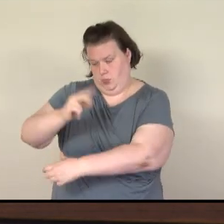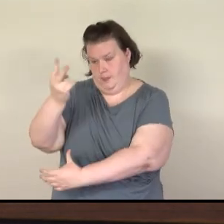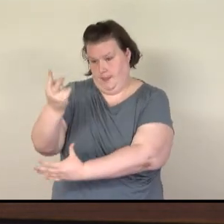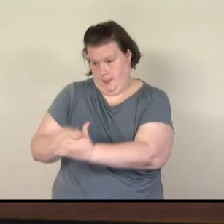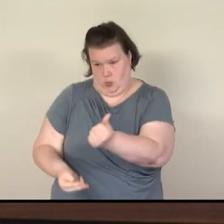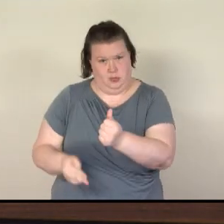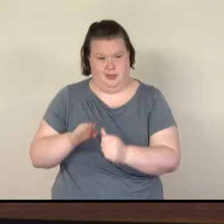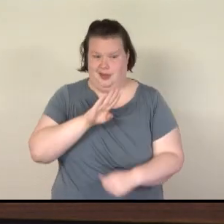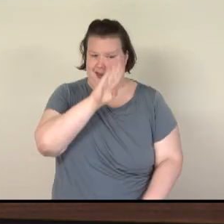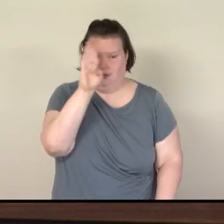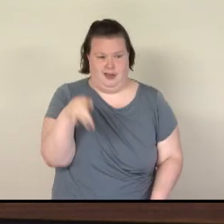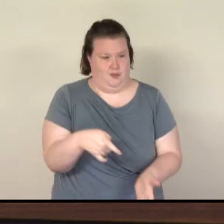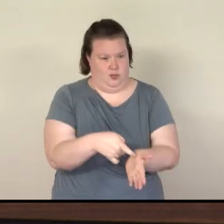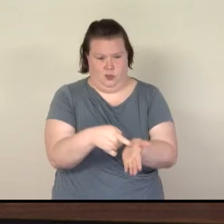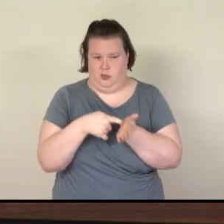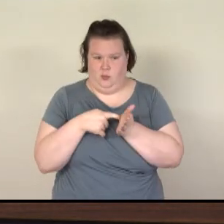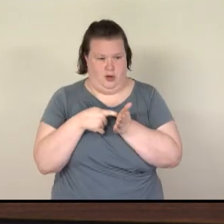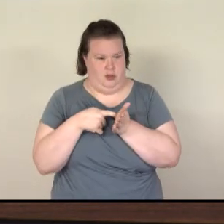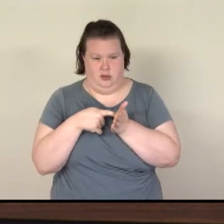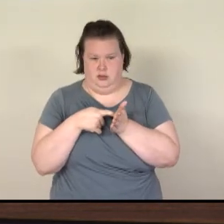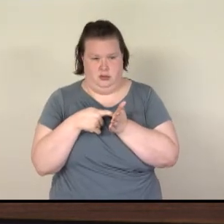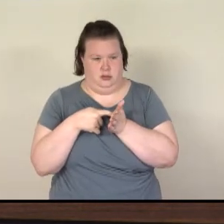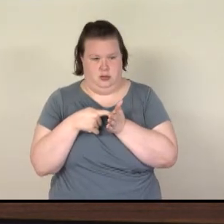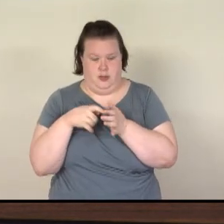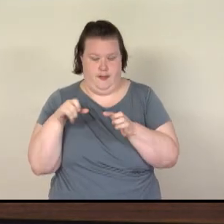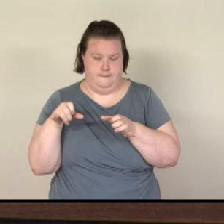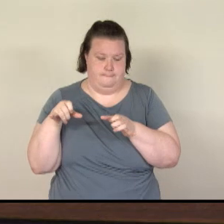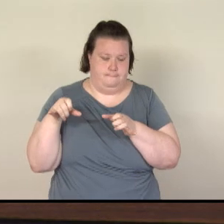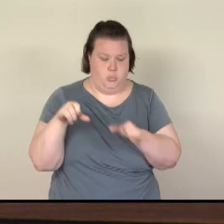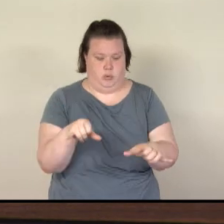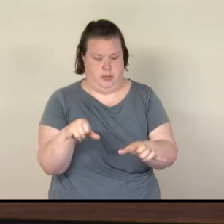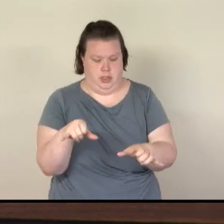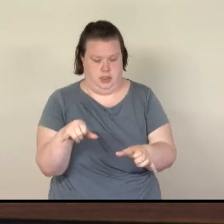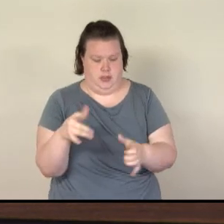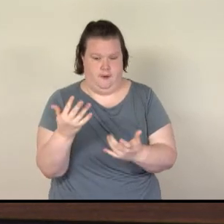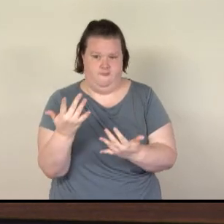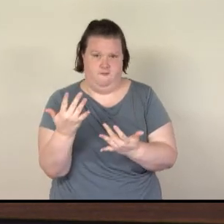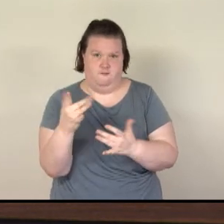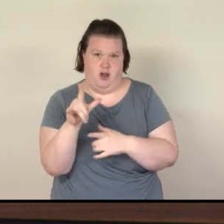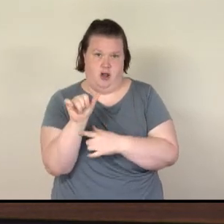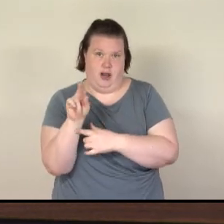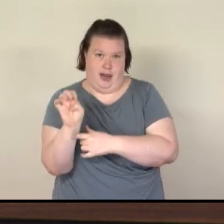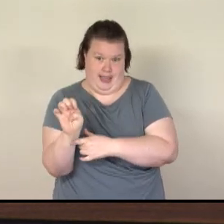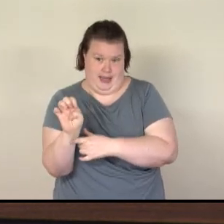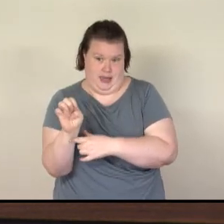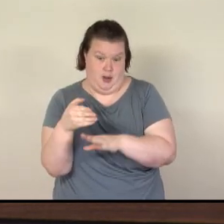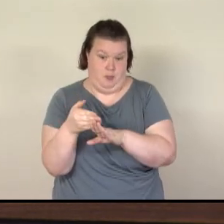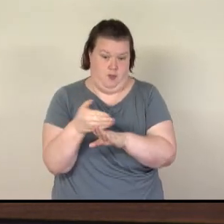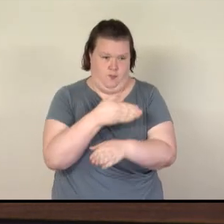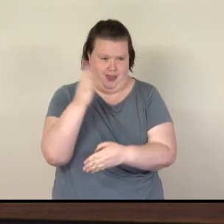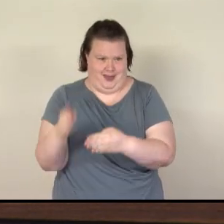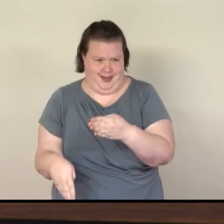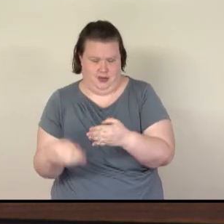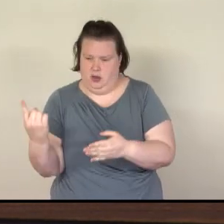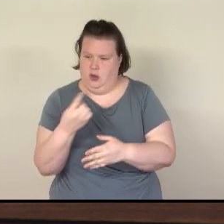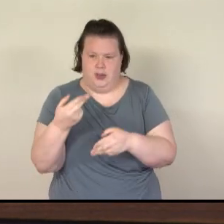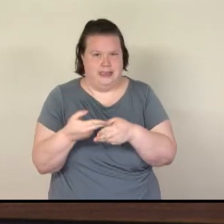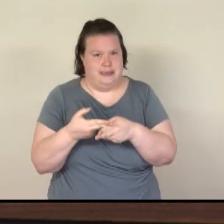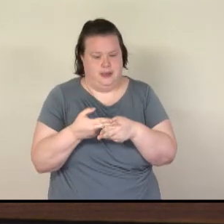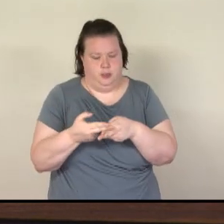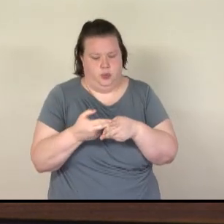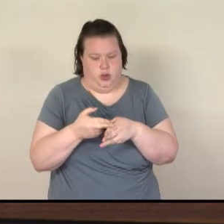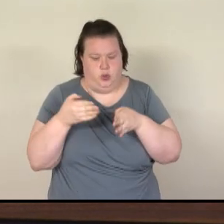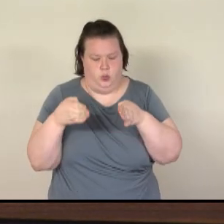and never was required to put in a permanent fire lane prior to the end of the project. We always had a temporary road